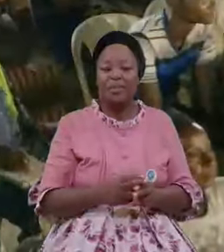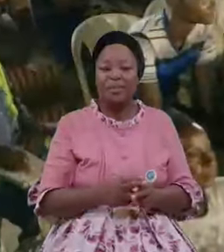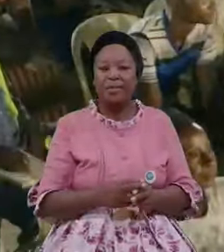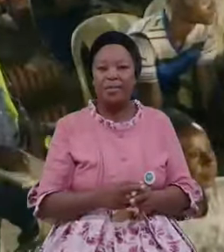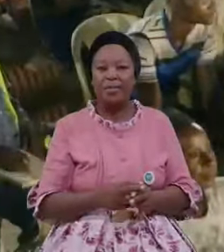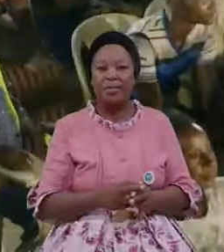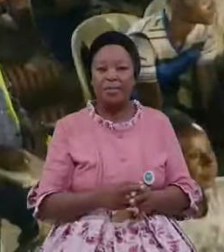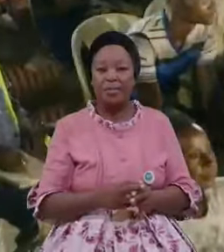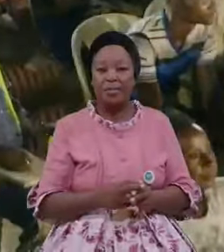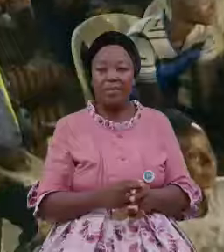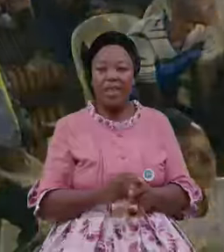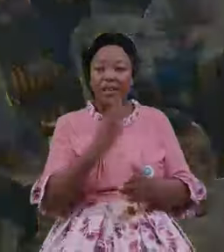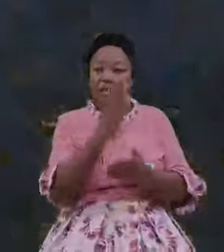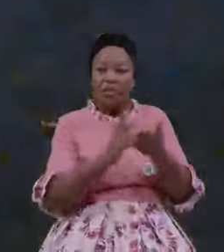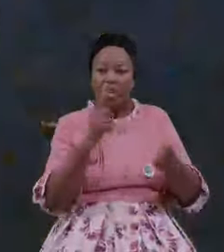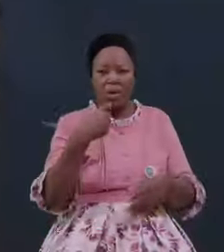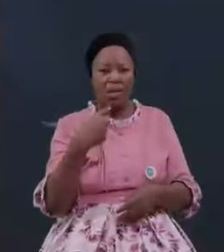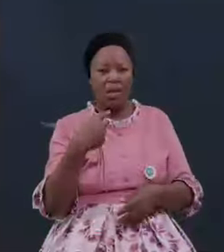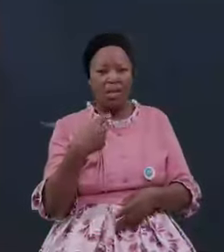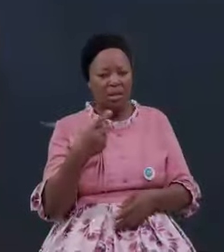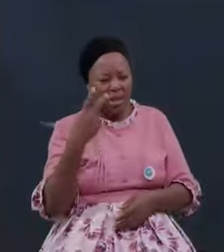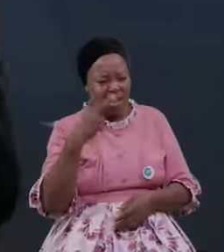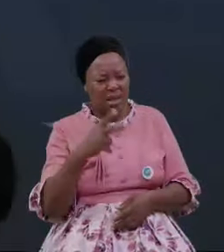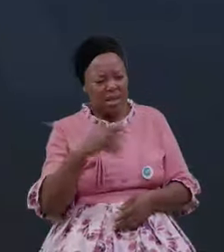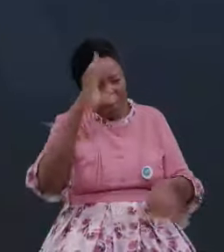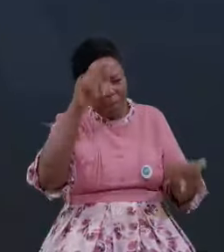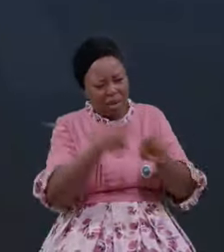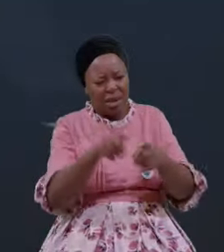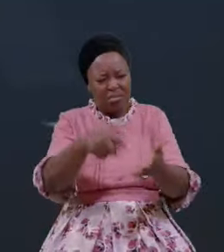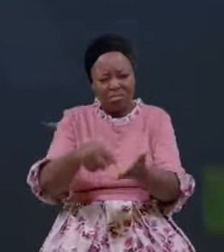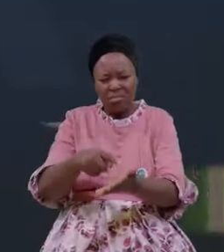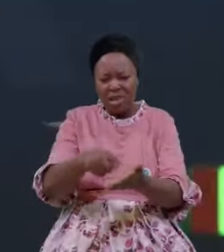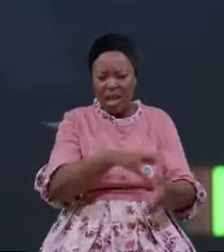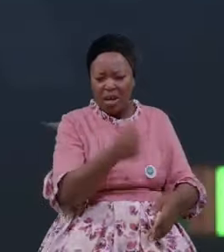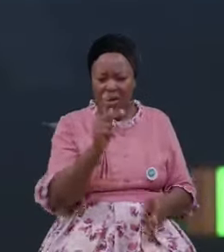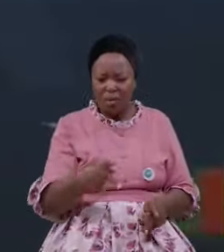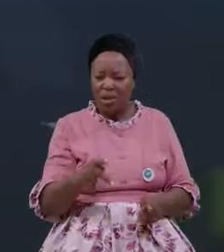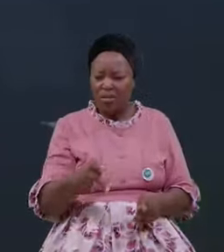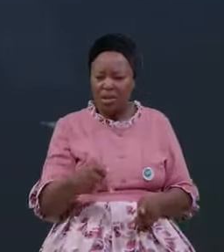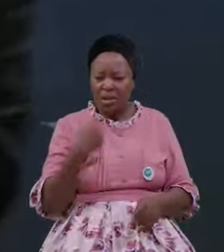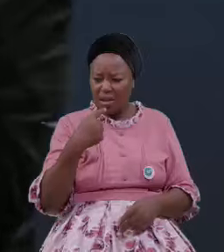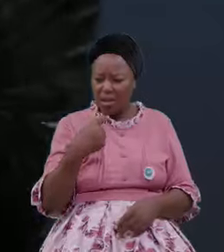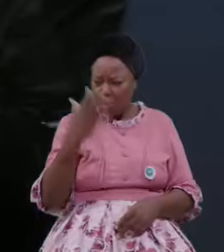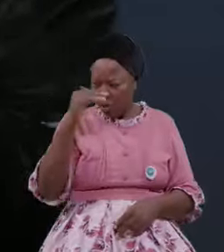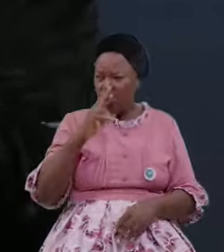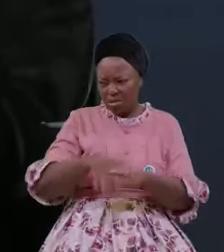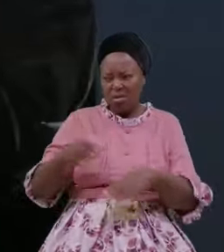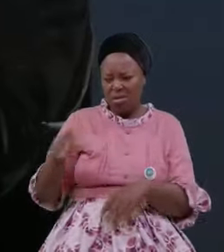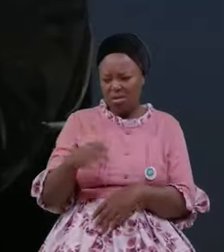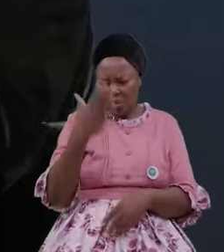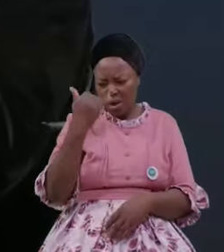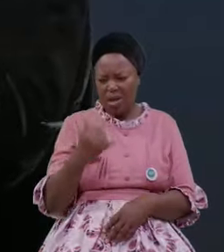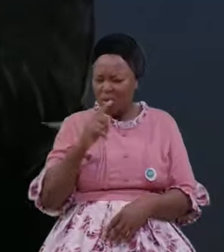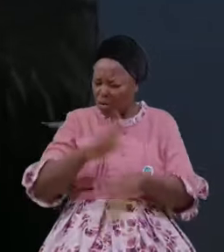Somebody said, look at brother so-and-so. And another person said, are you calling him brother